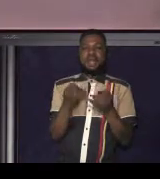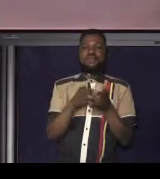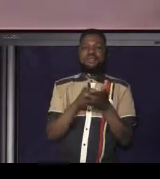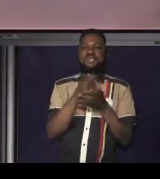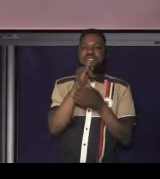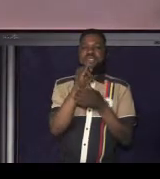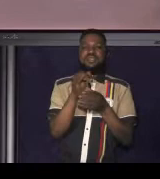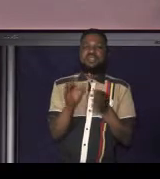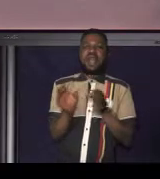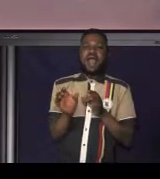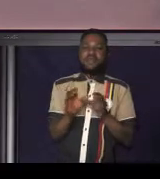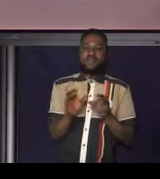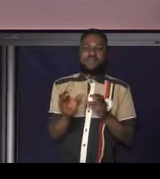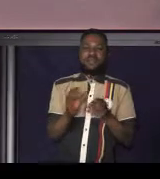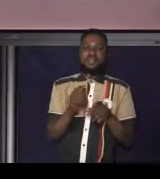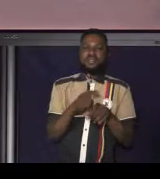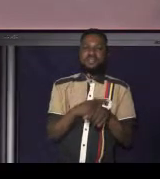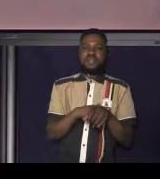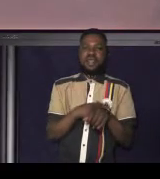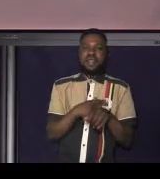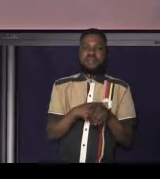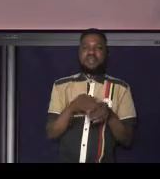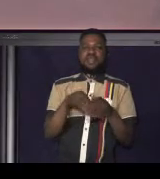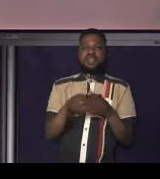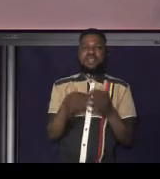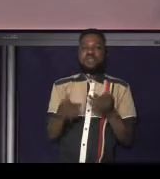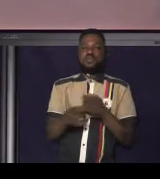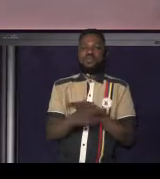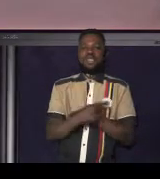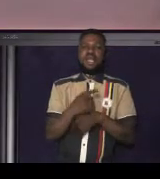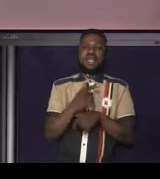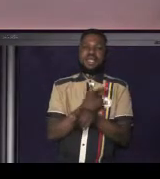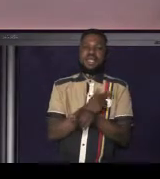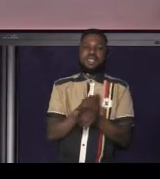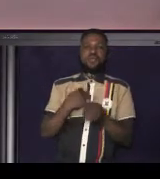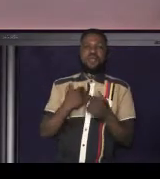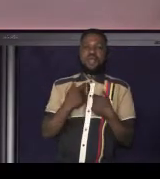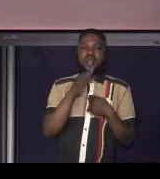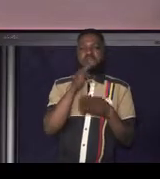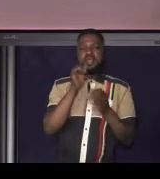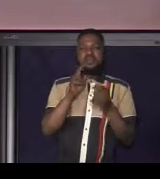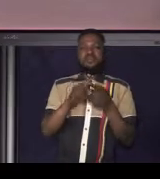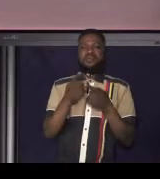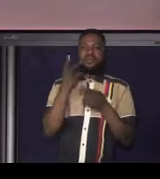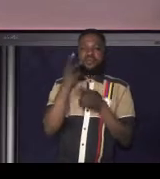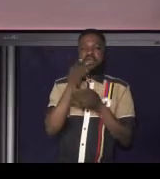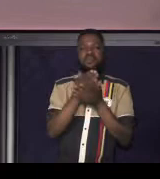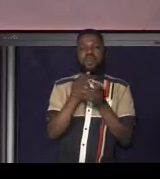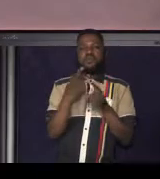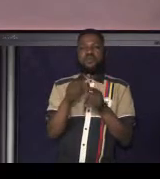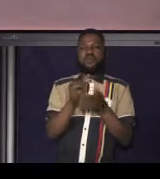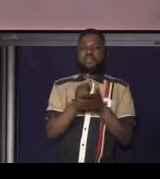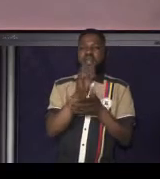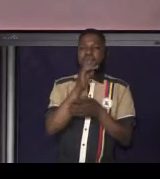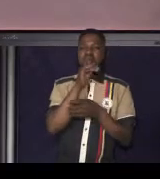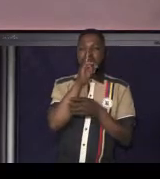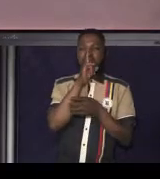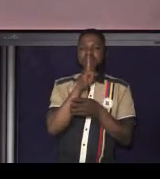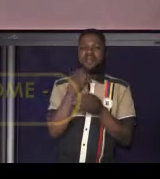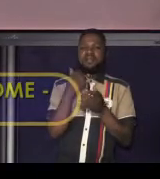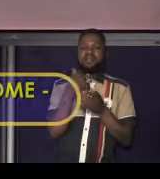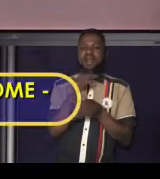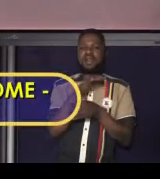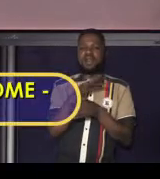Now it's activity time. In today's lesson, we've been able to look at some words that have silent